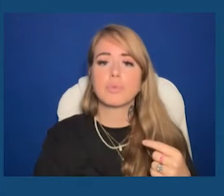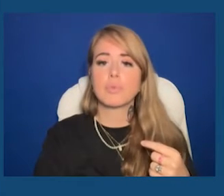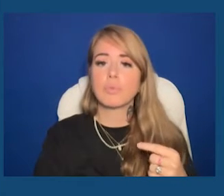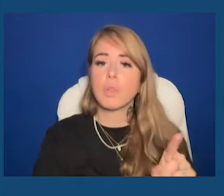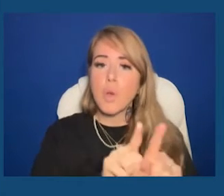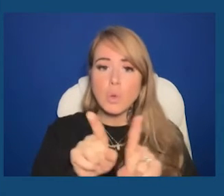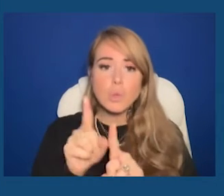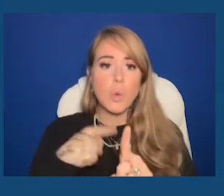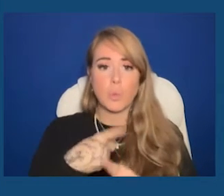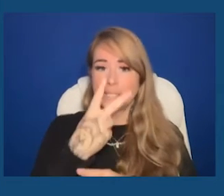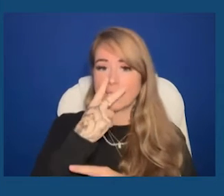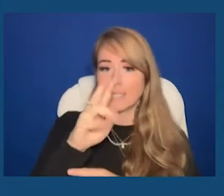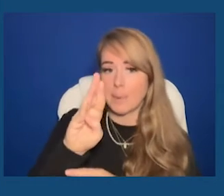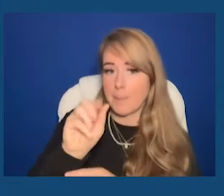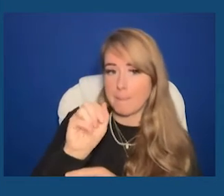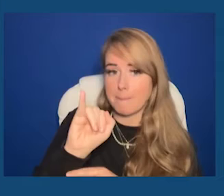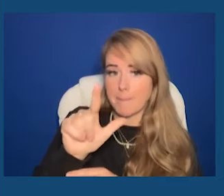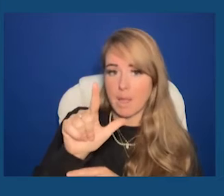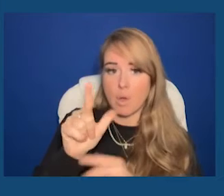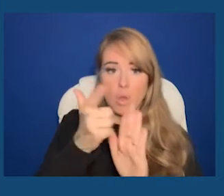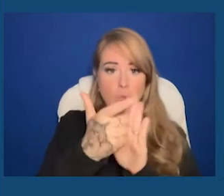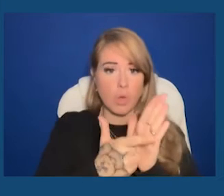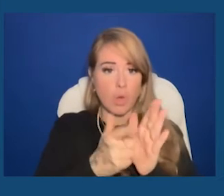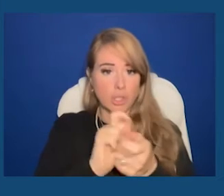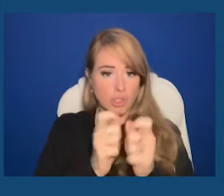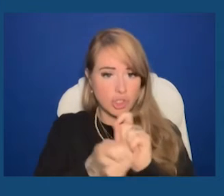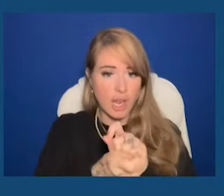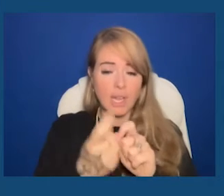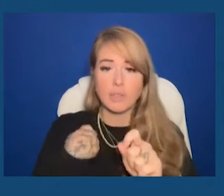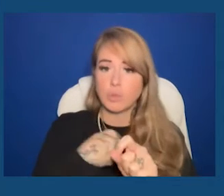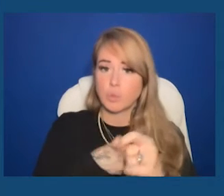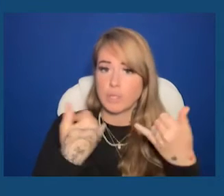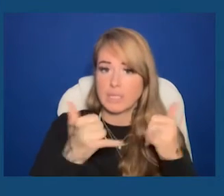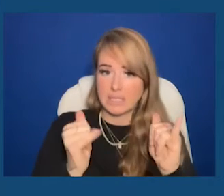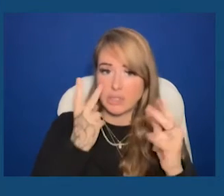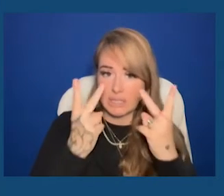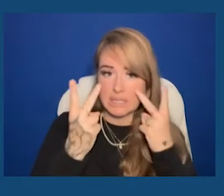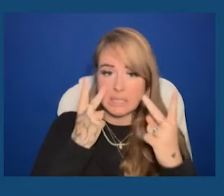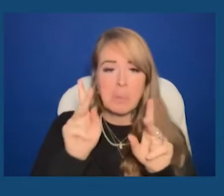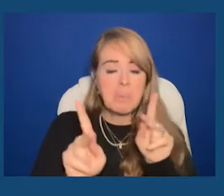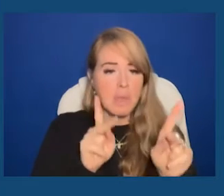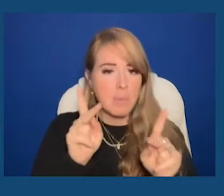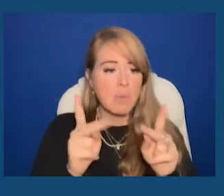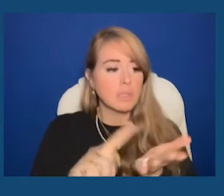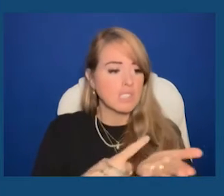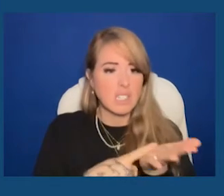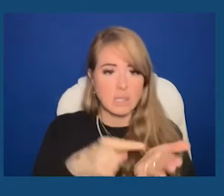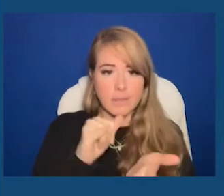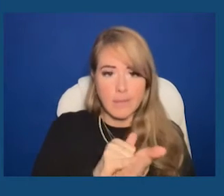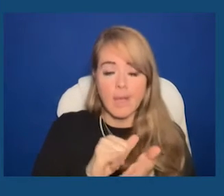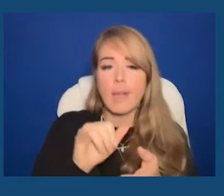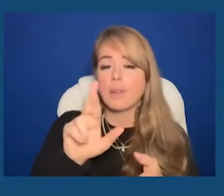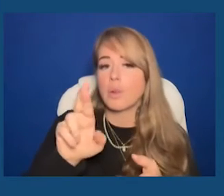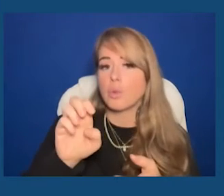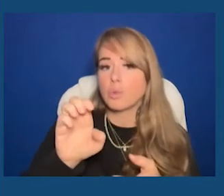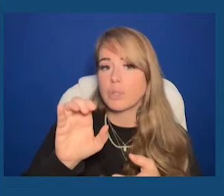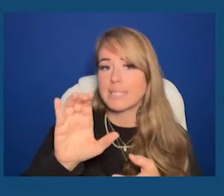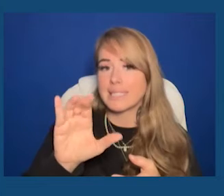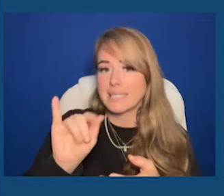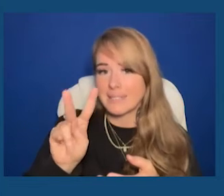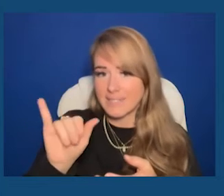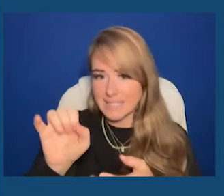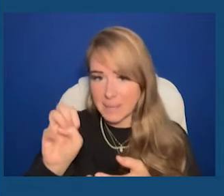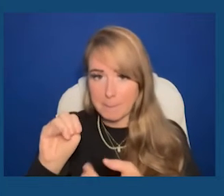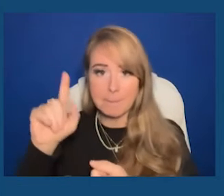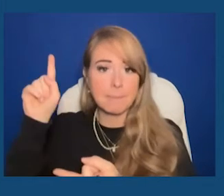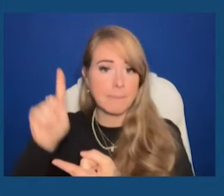bail laws we made a year ago that people questioned whether or not they'd make a big difference. Recidivism is down dramatically. We'll